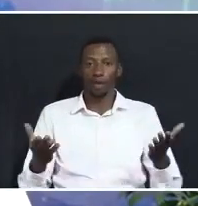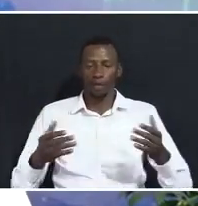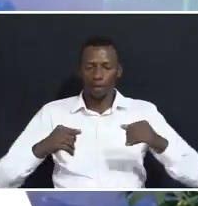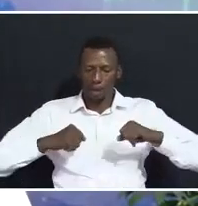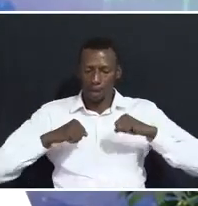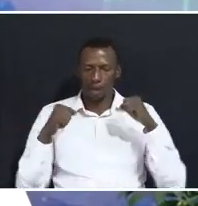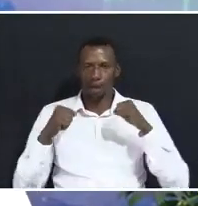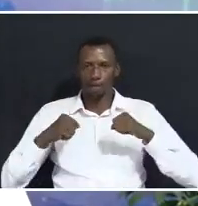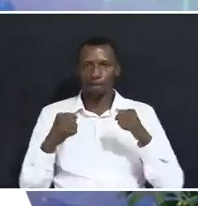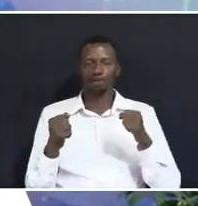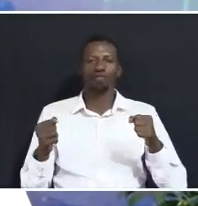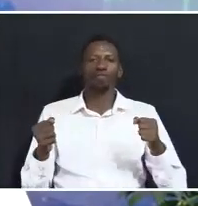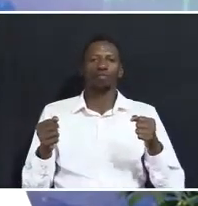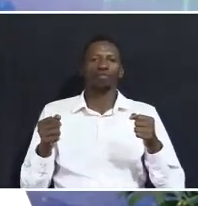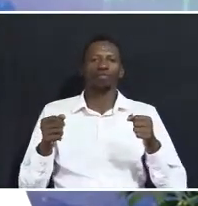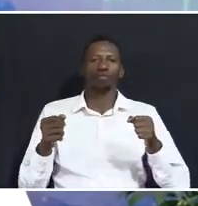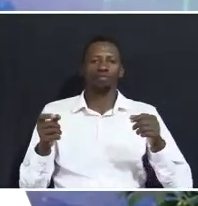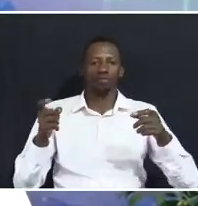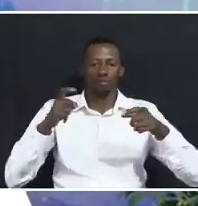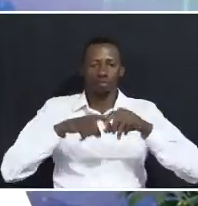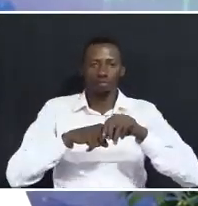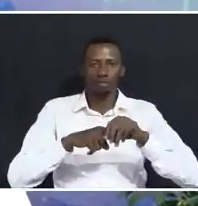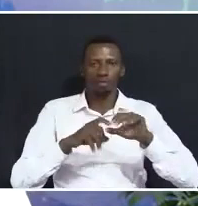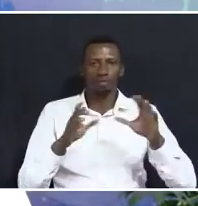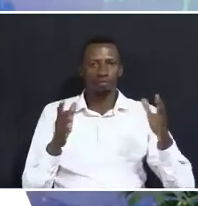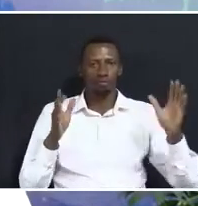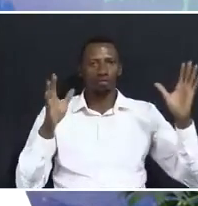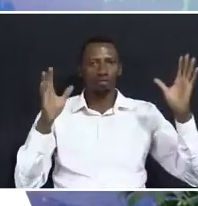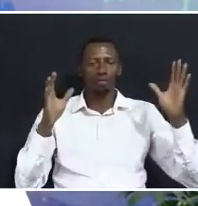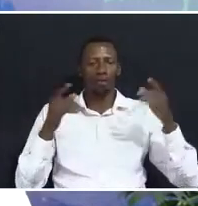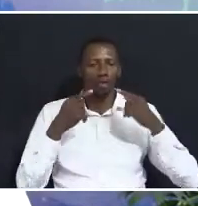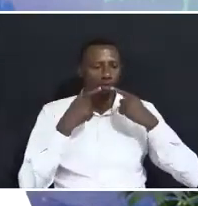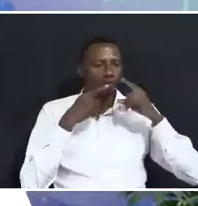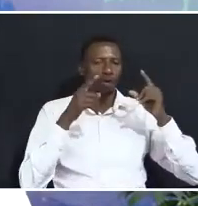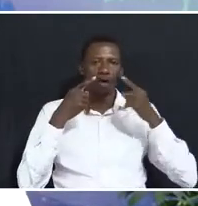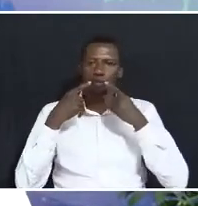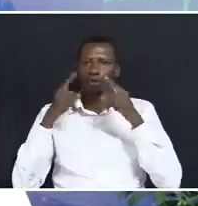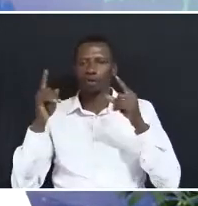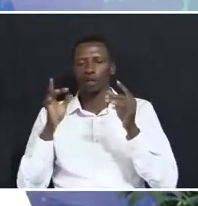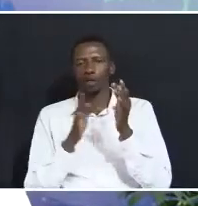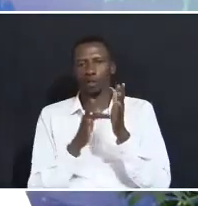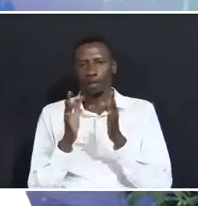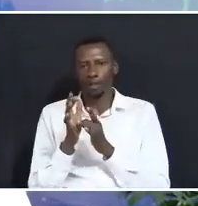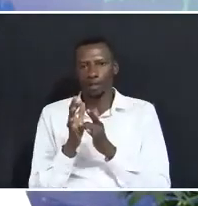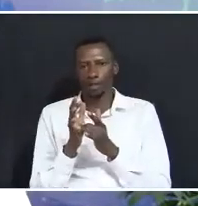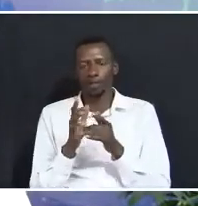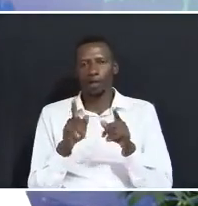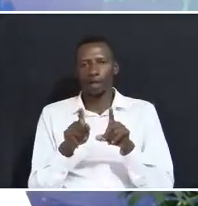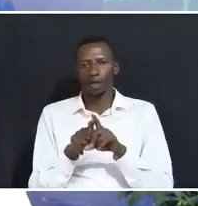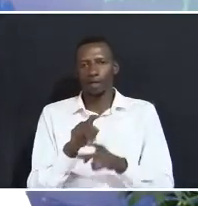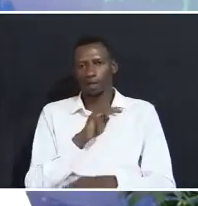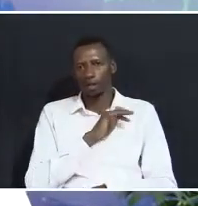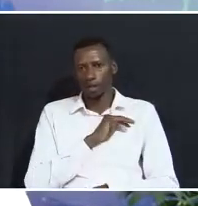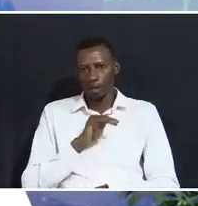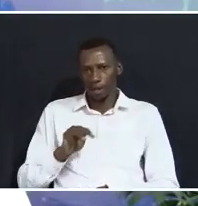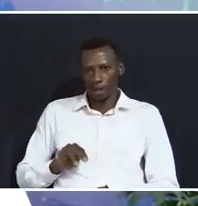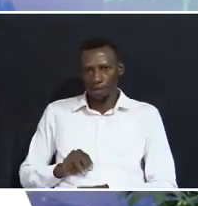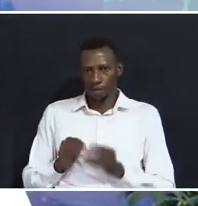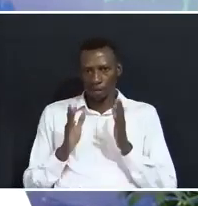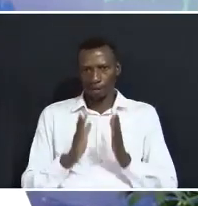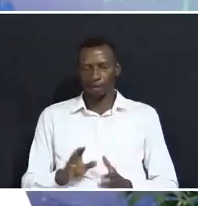to be incorporated in proclaiming Jesus as the Messiah.